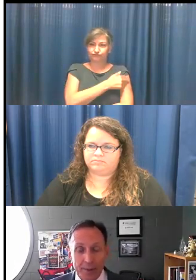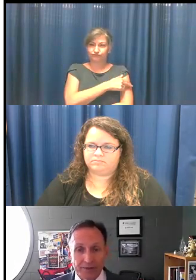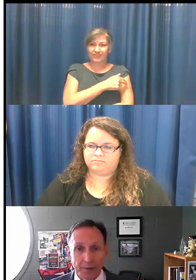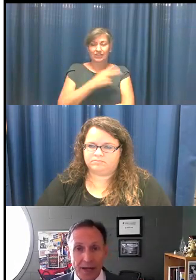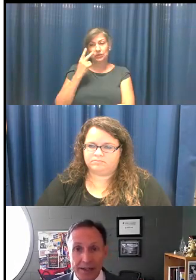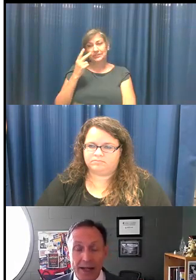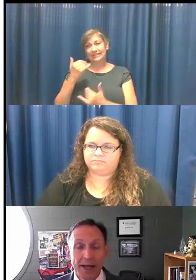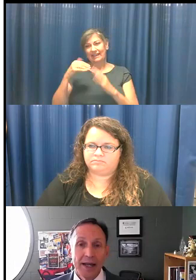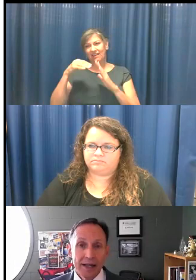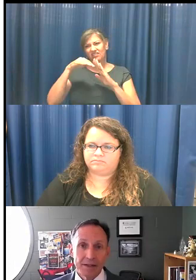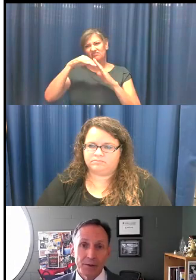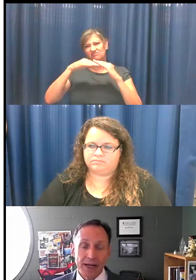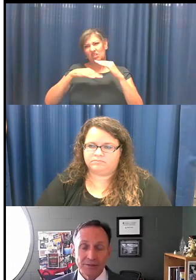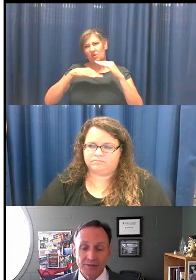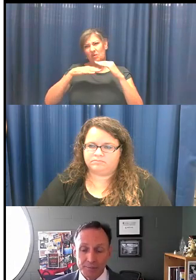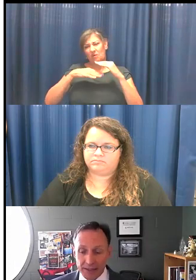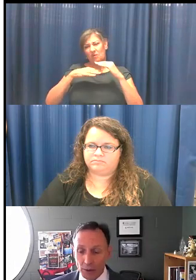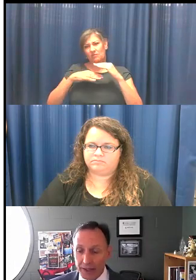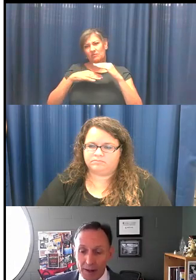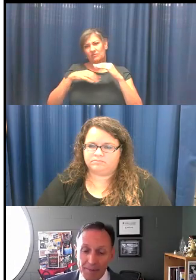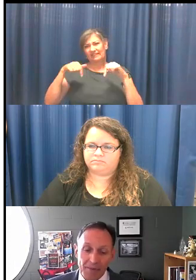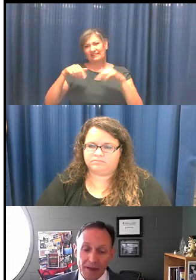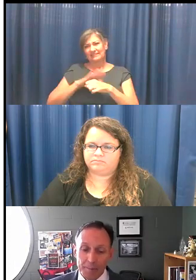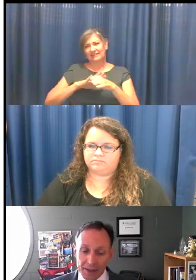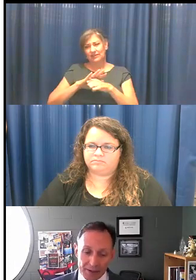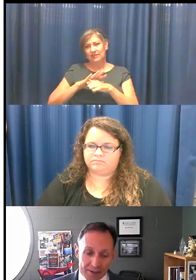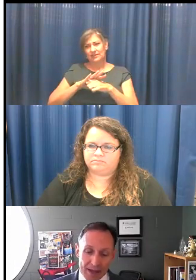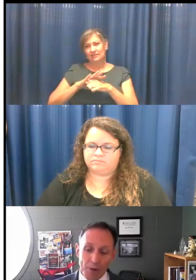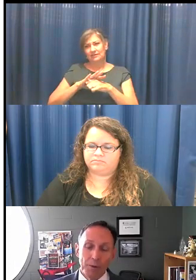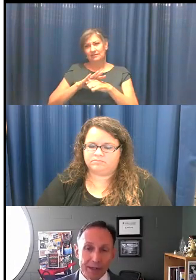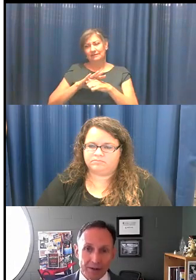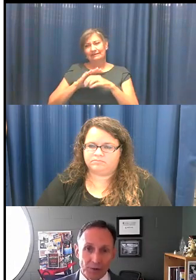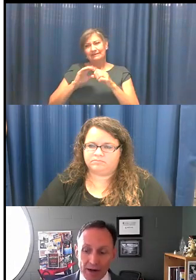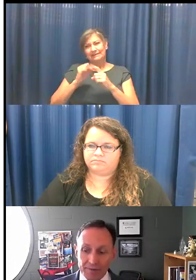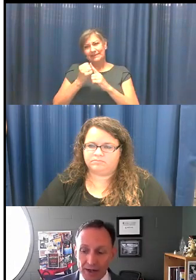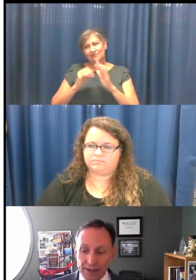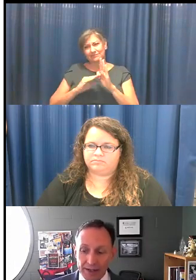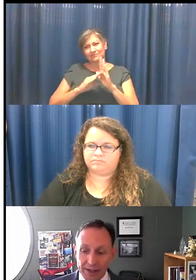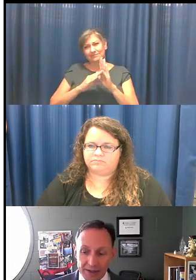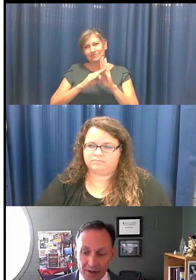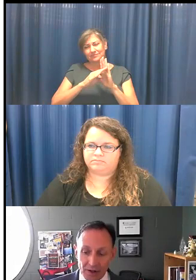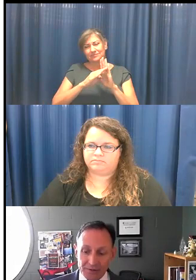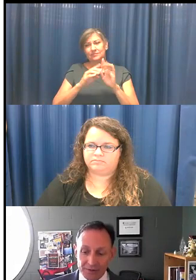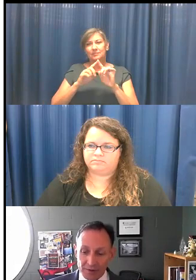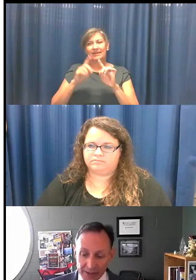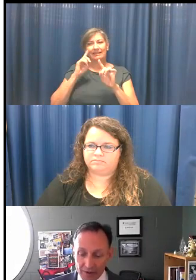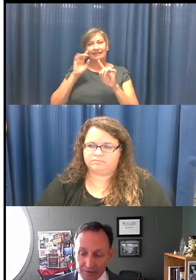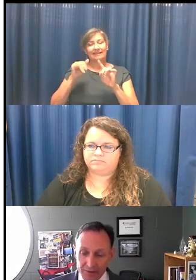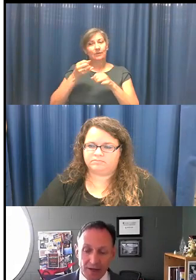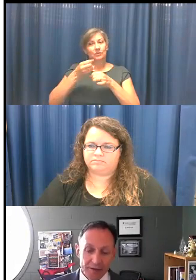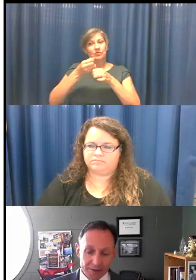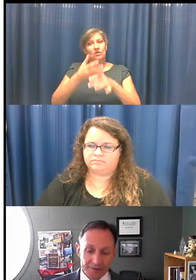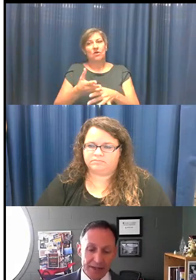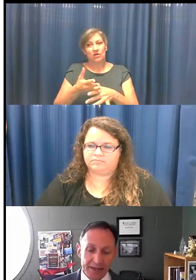in El Paso County, even though cases have been going up. But that will be the driver, I think, that causes